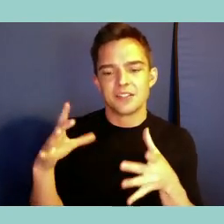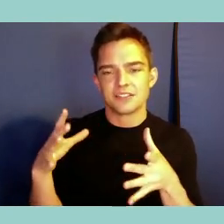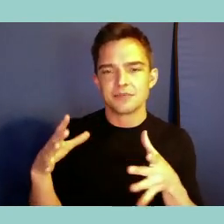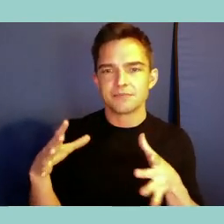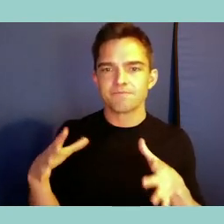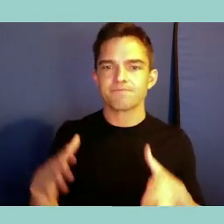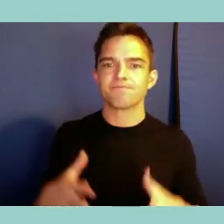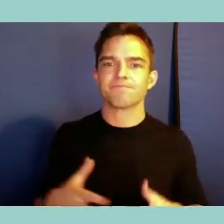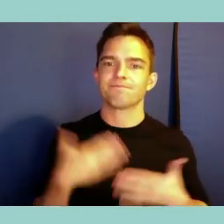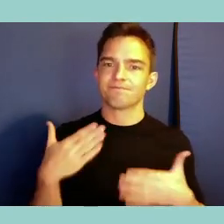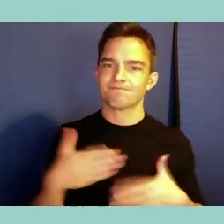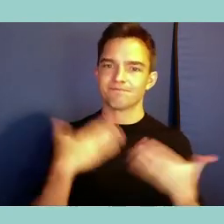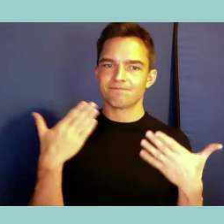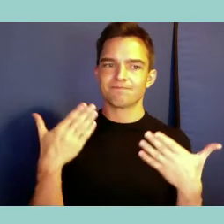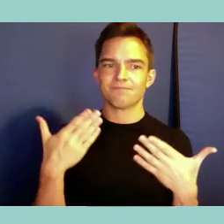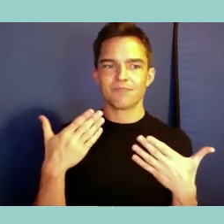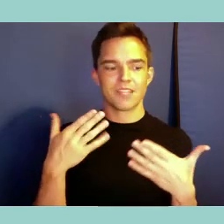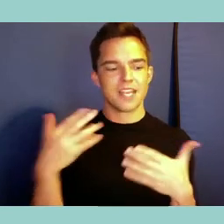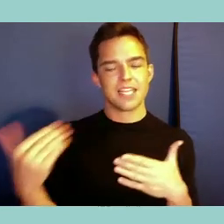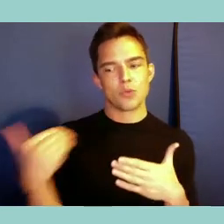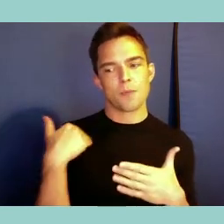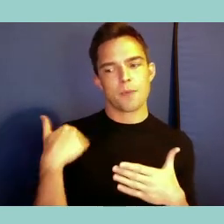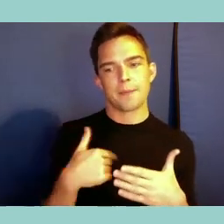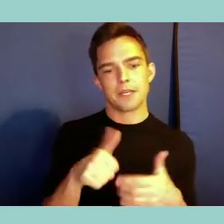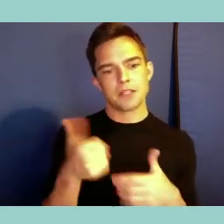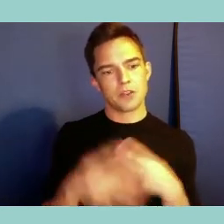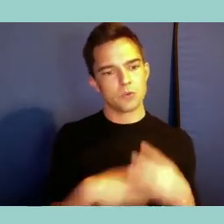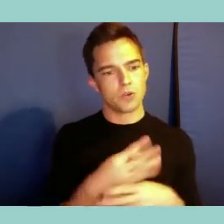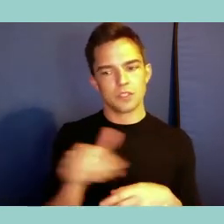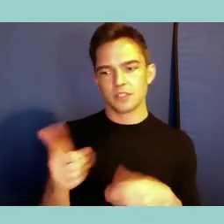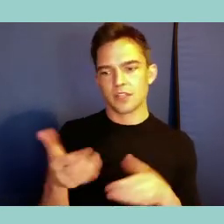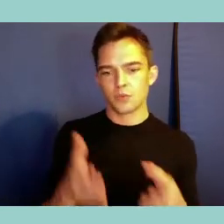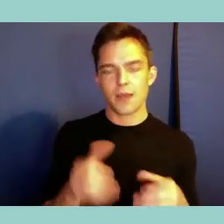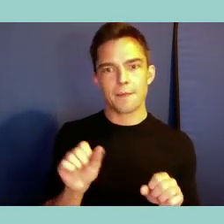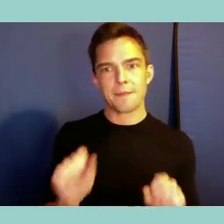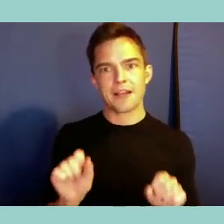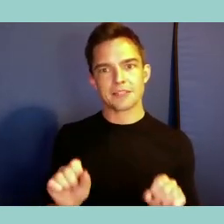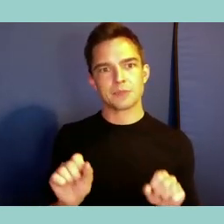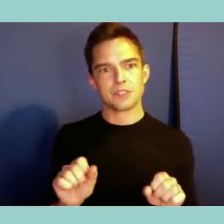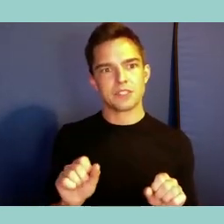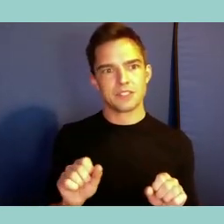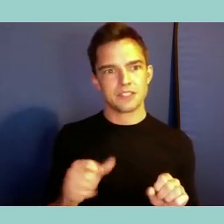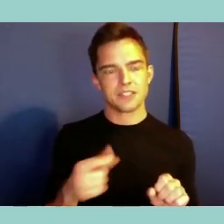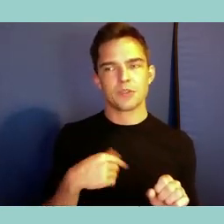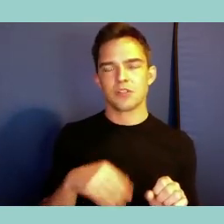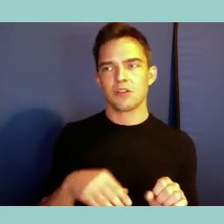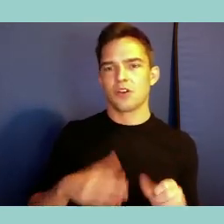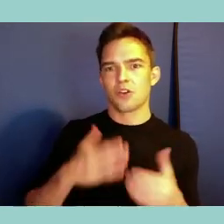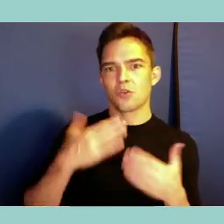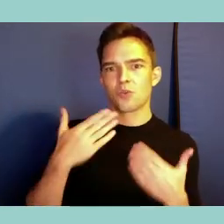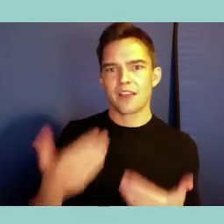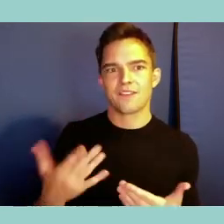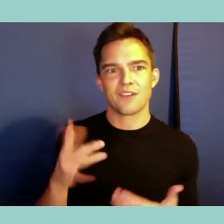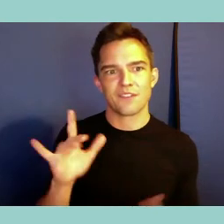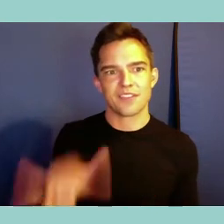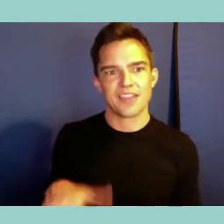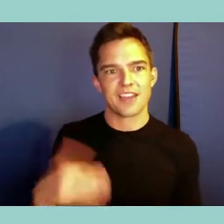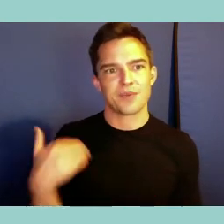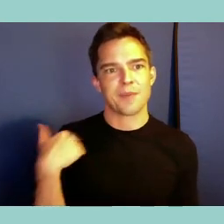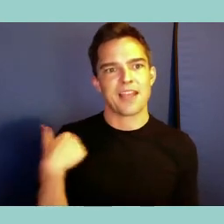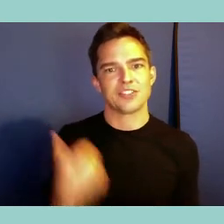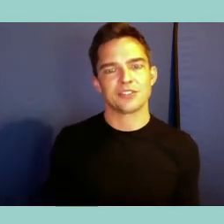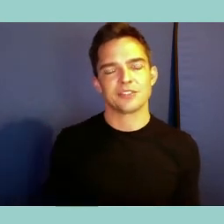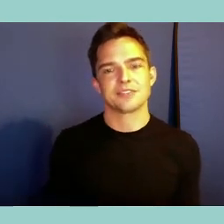was reminding me that another world and another way was possible. And I was so grateful for that